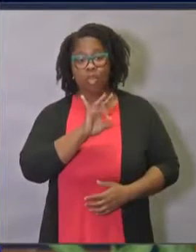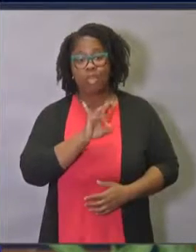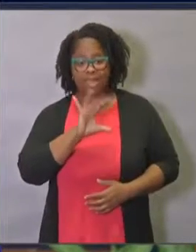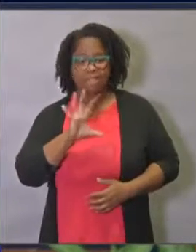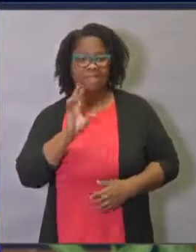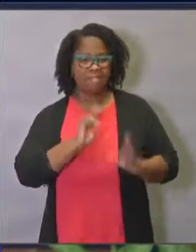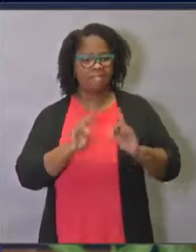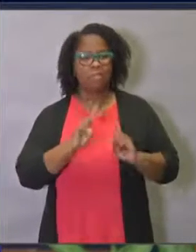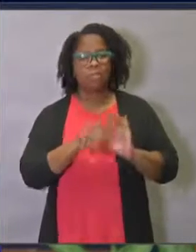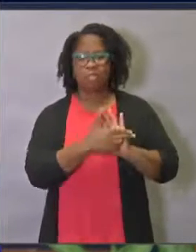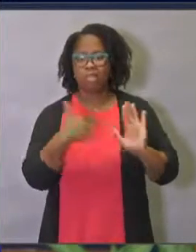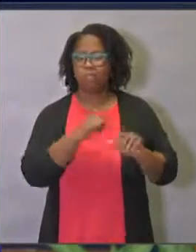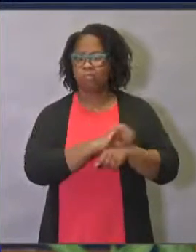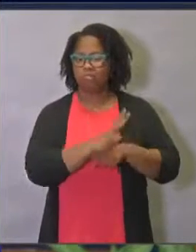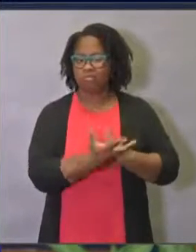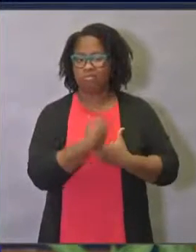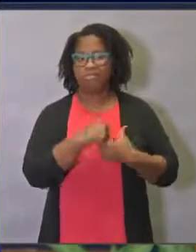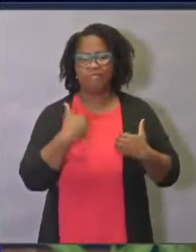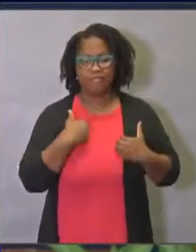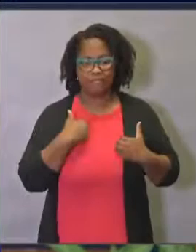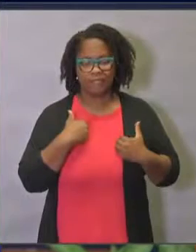52,885. This includes